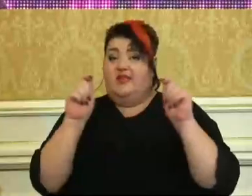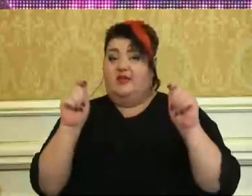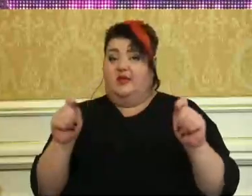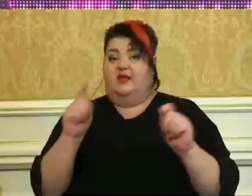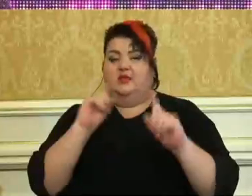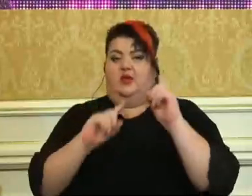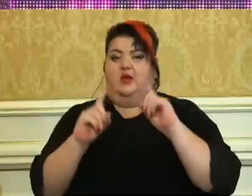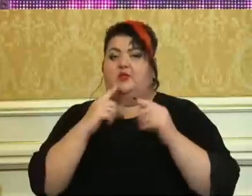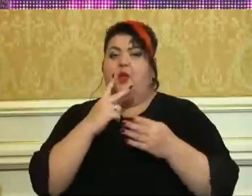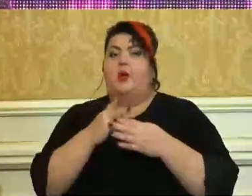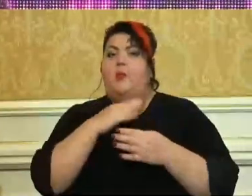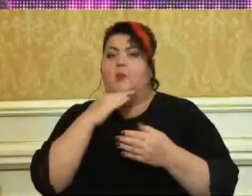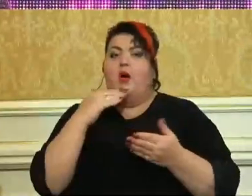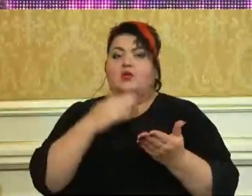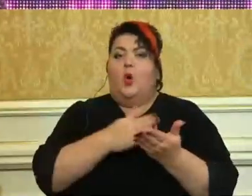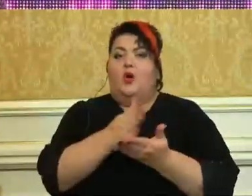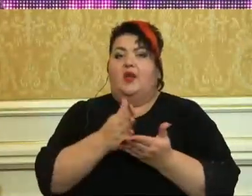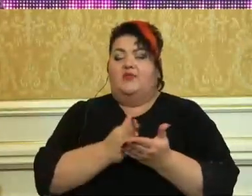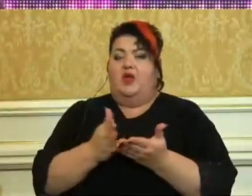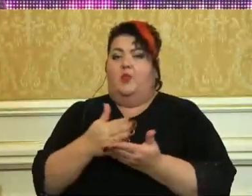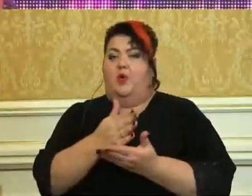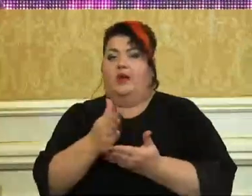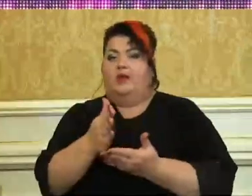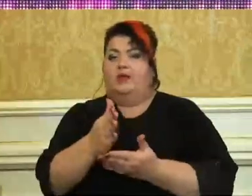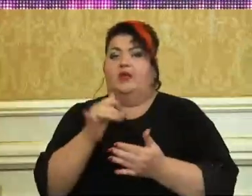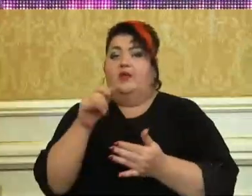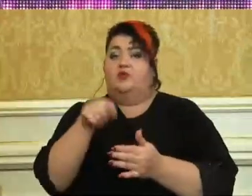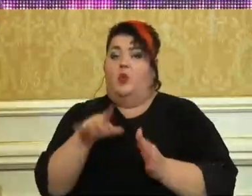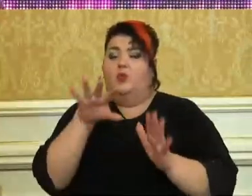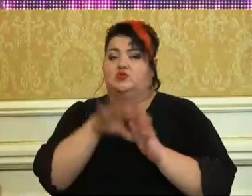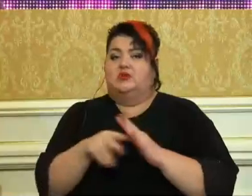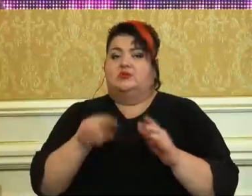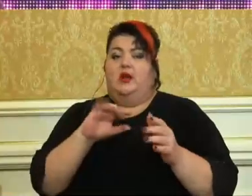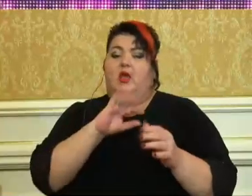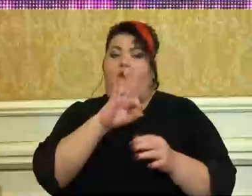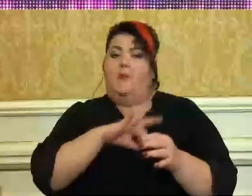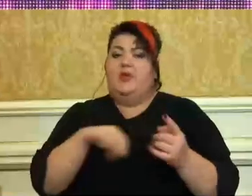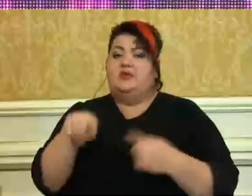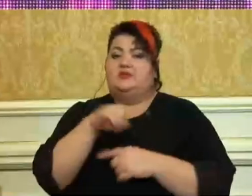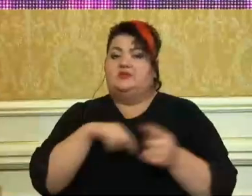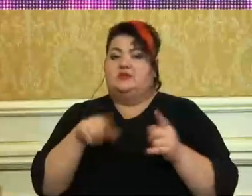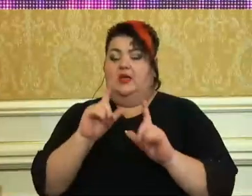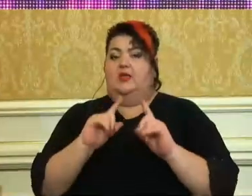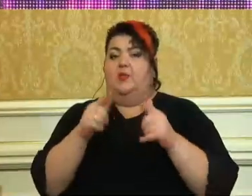would be more transparent and open, we can see all that business women